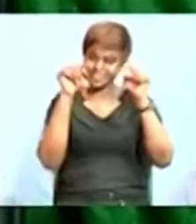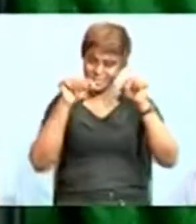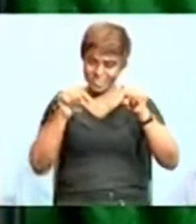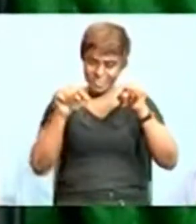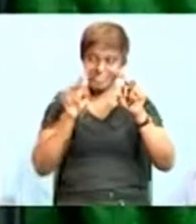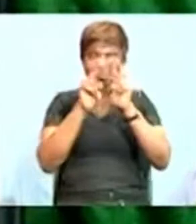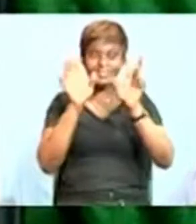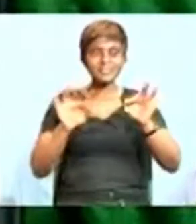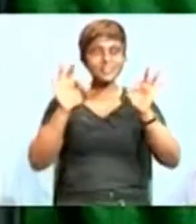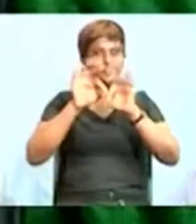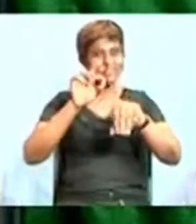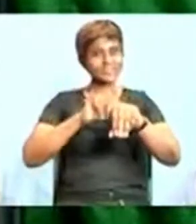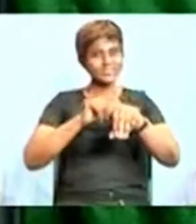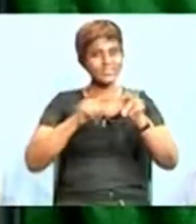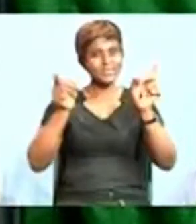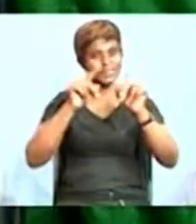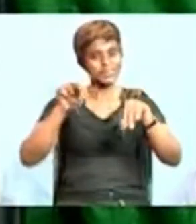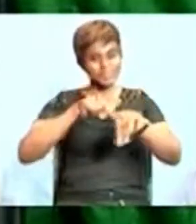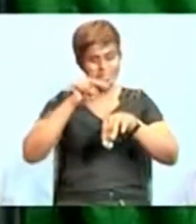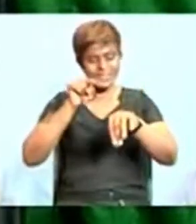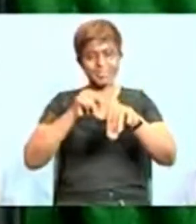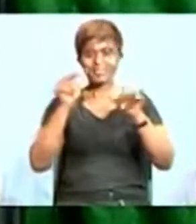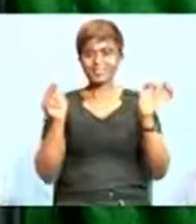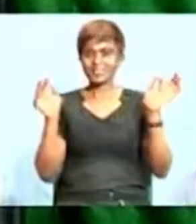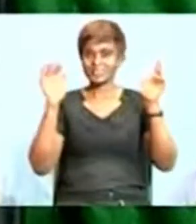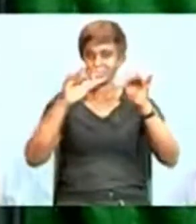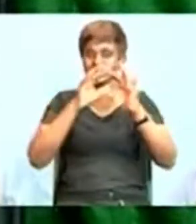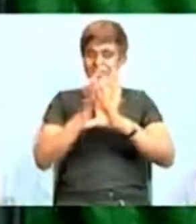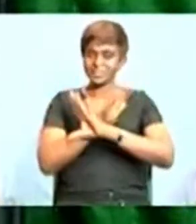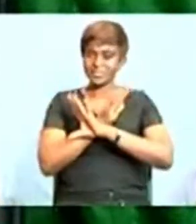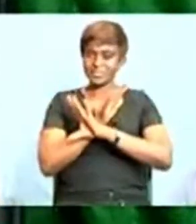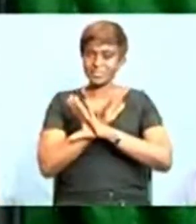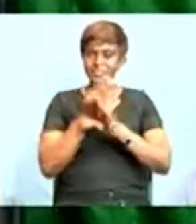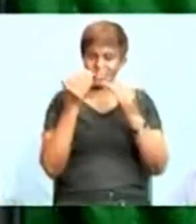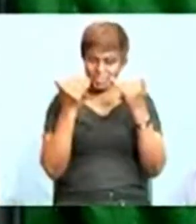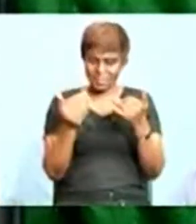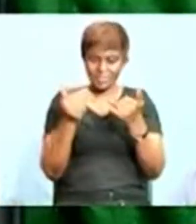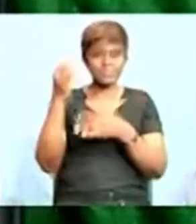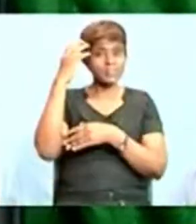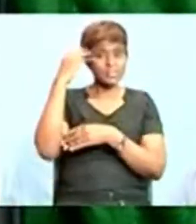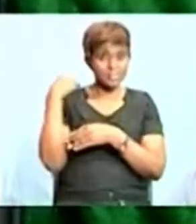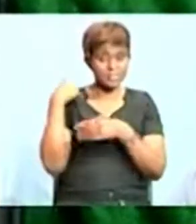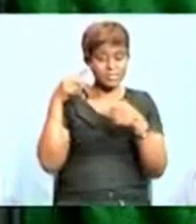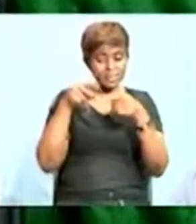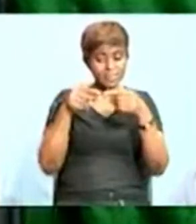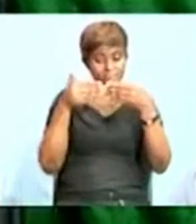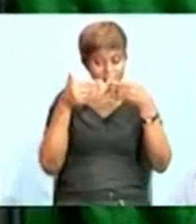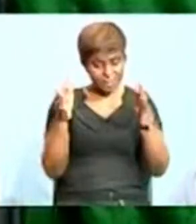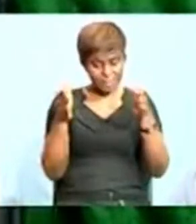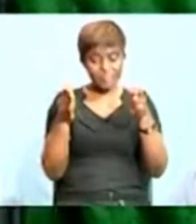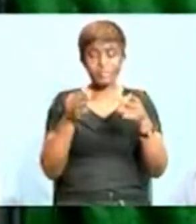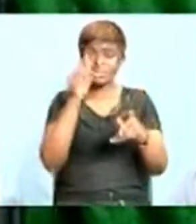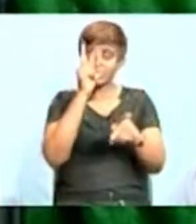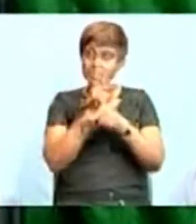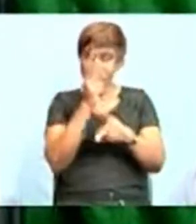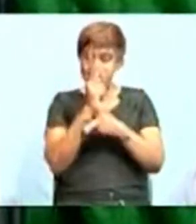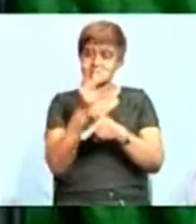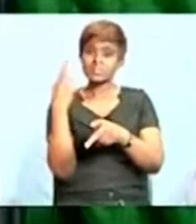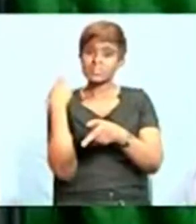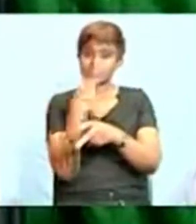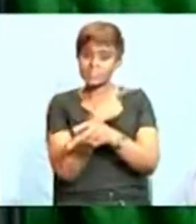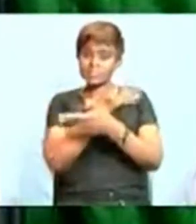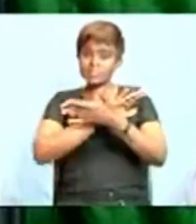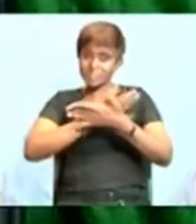important occasion when the National Assembly of Zambia is officially launching the Keep Parliament